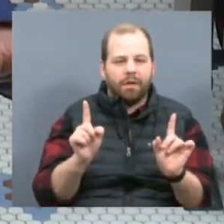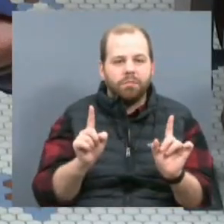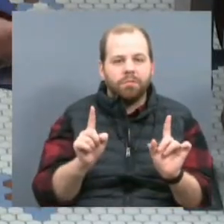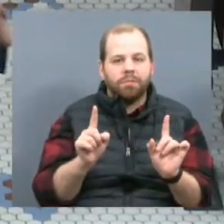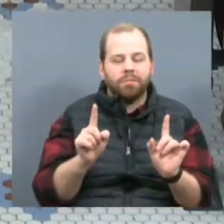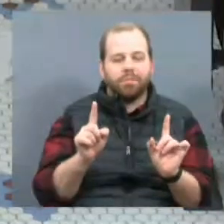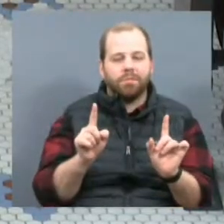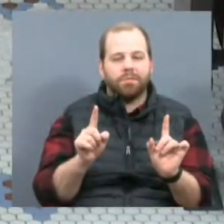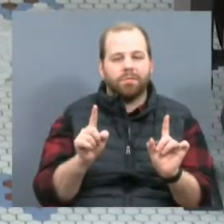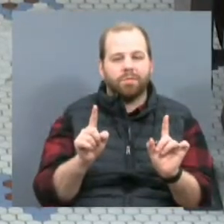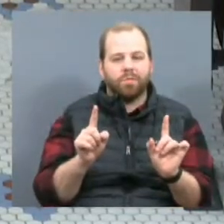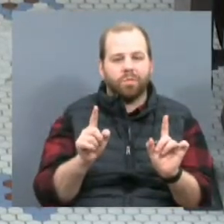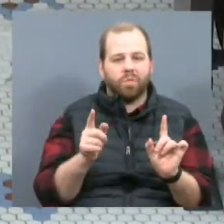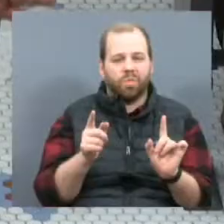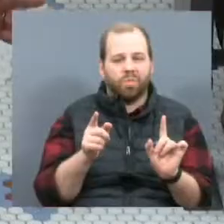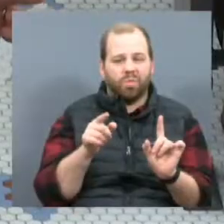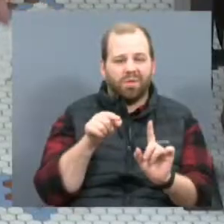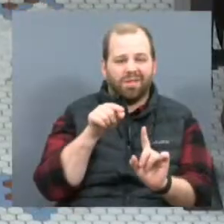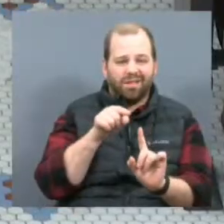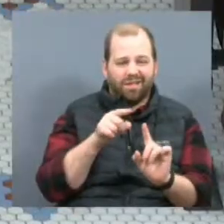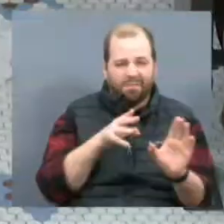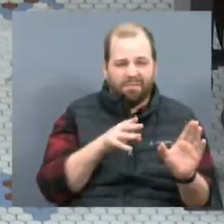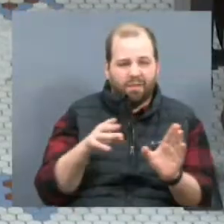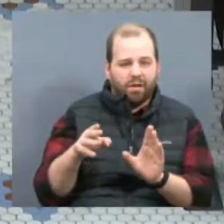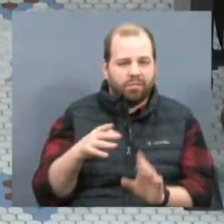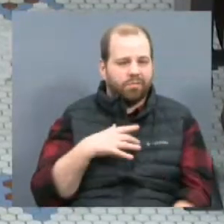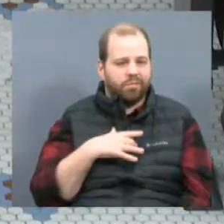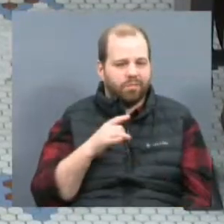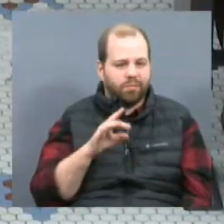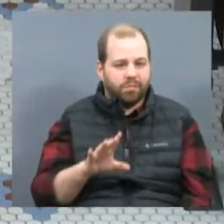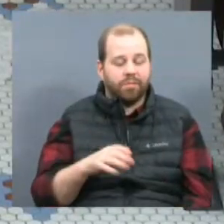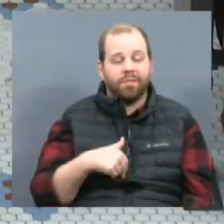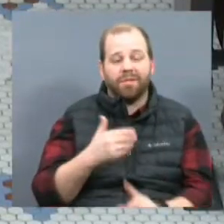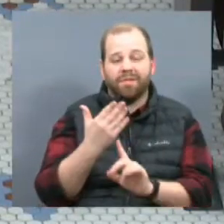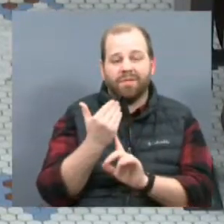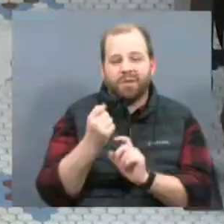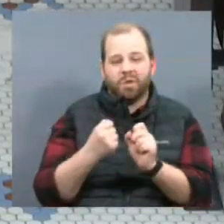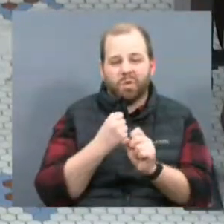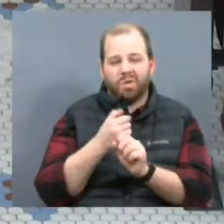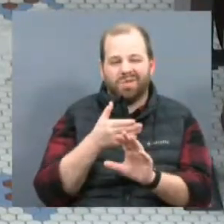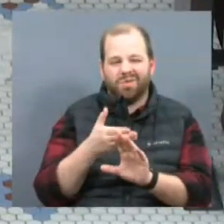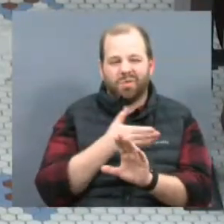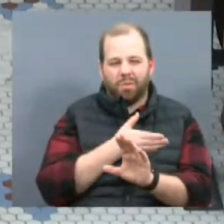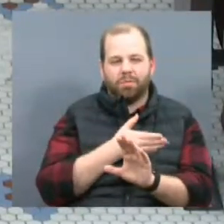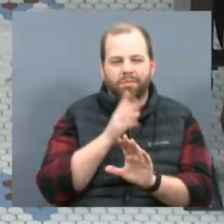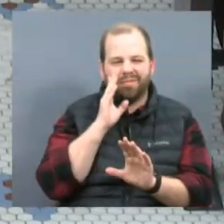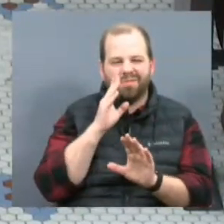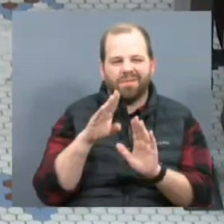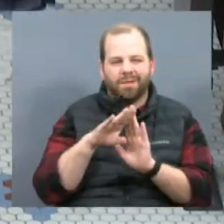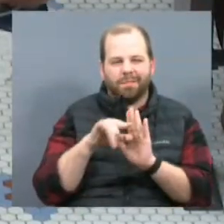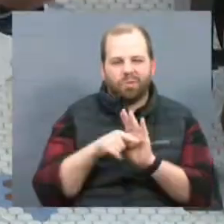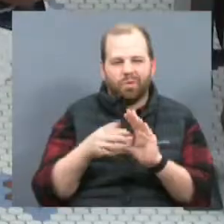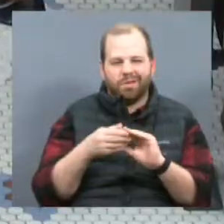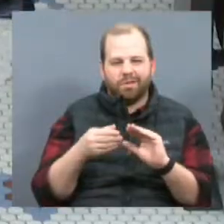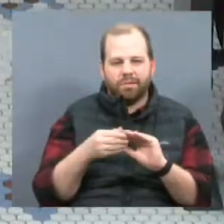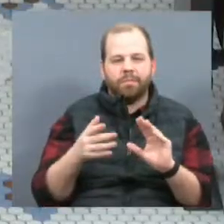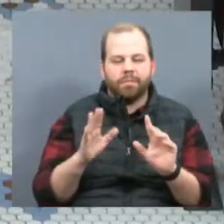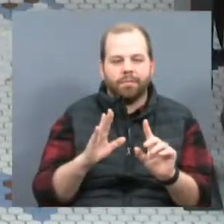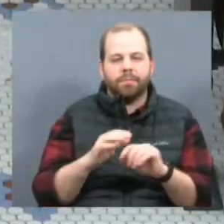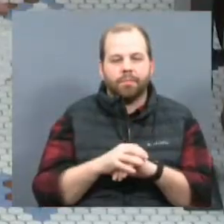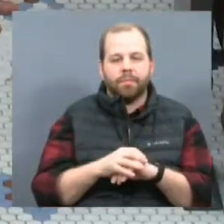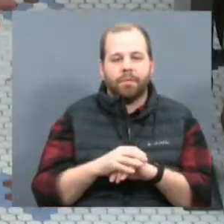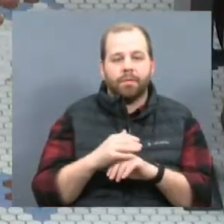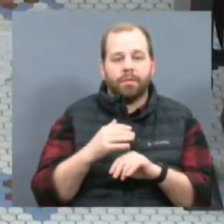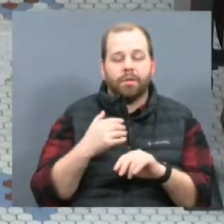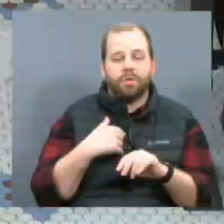what's happening. Just a little backstory, about 15 years ago, there were a couple of other houses